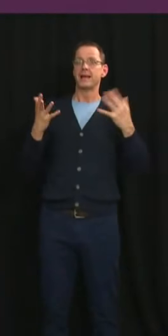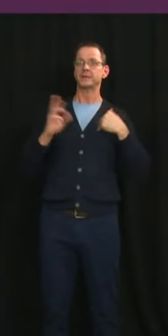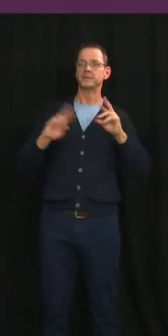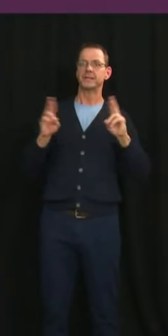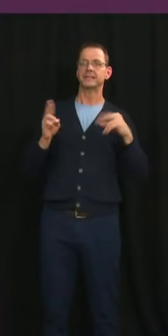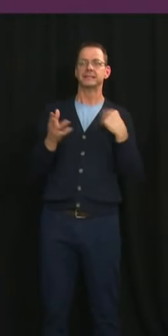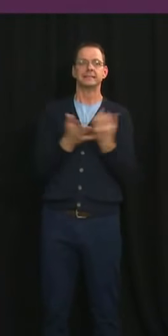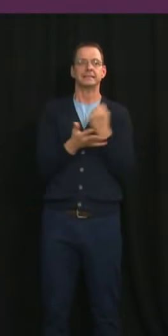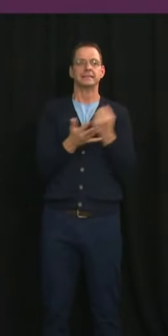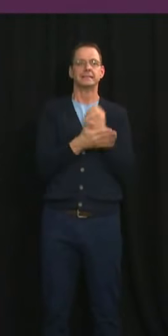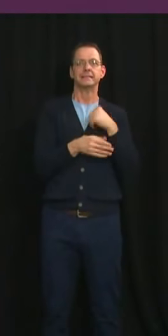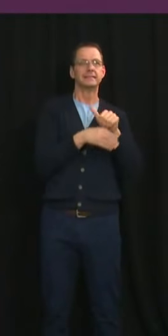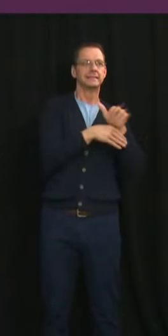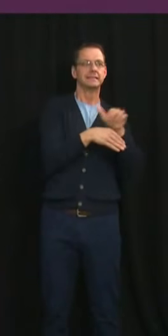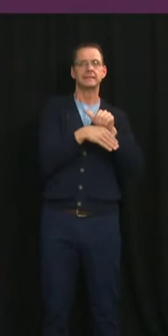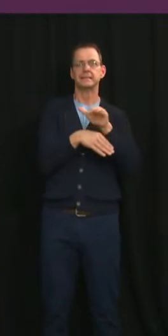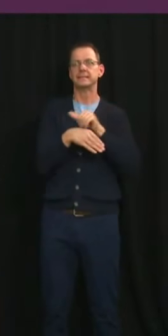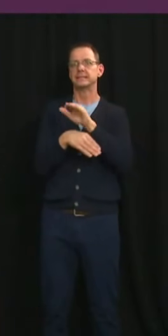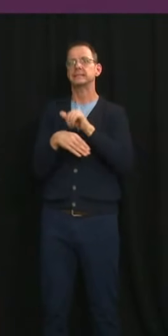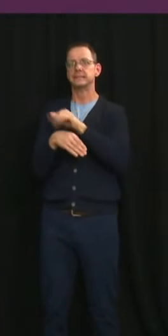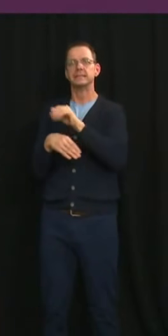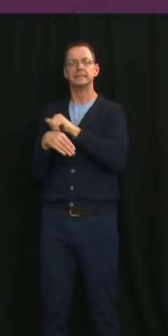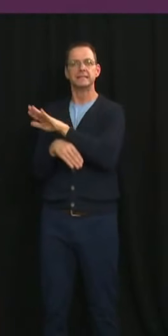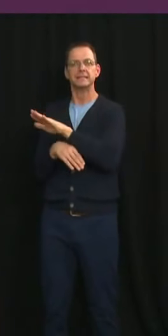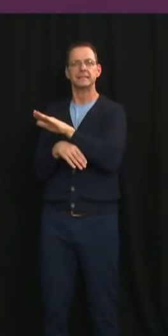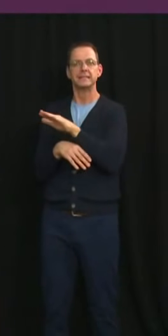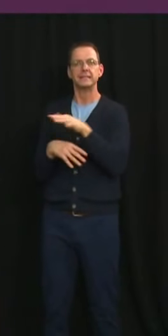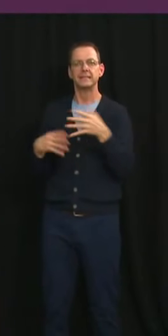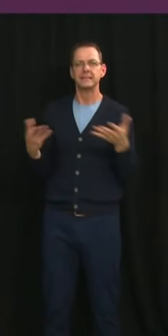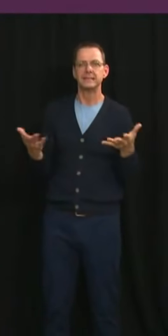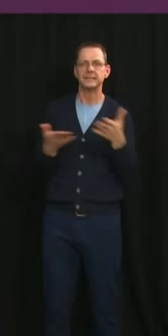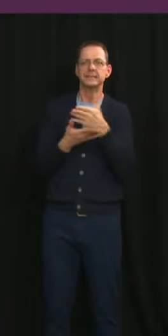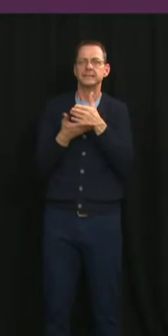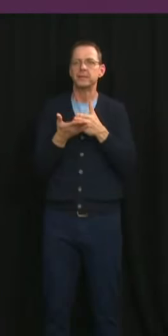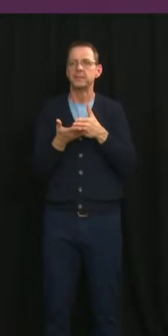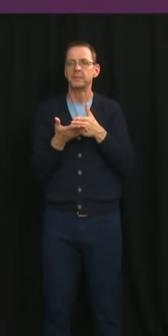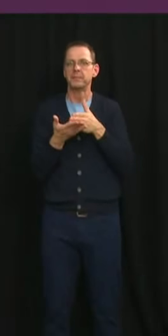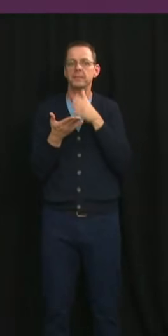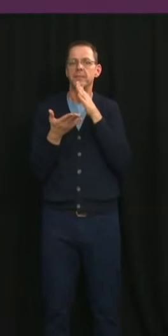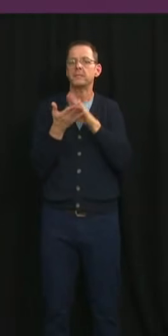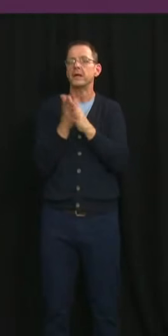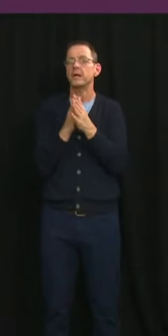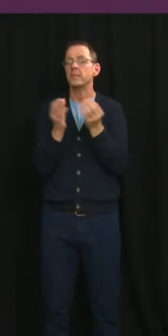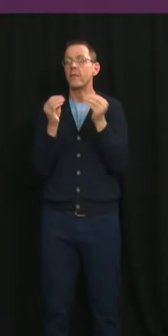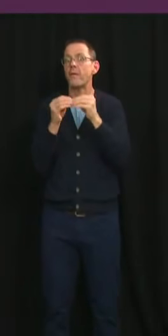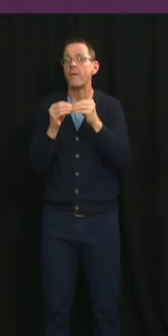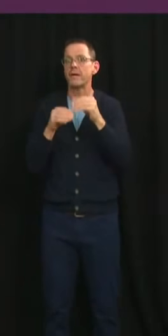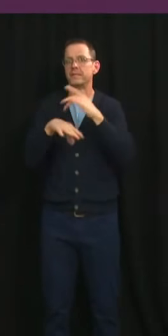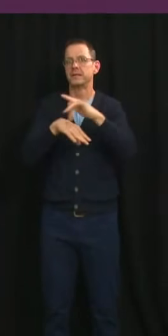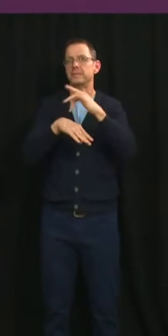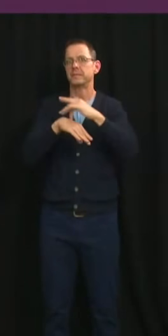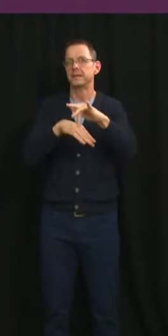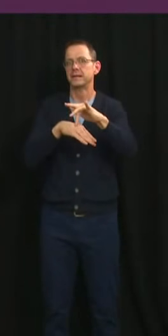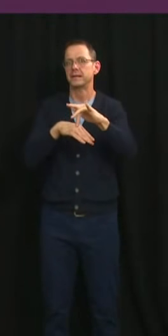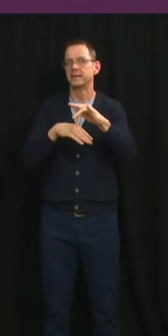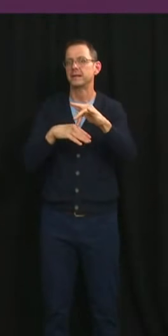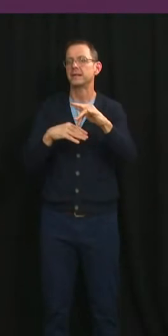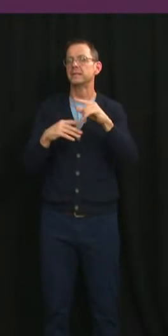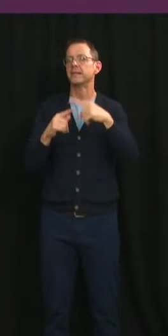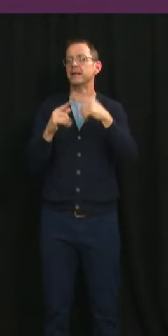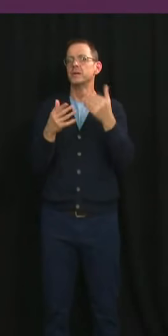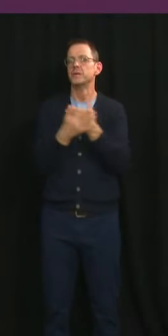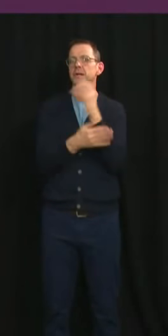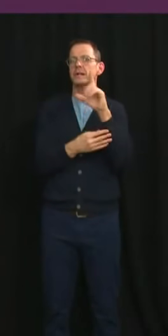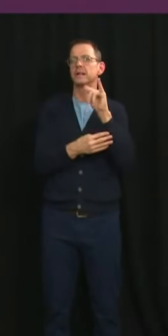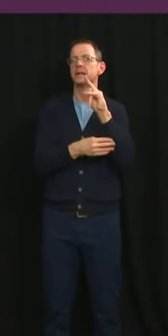also be making some of those available through our rapid flow-through clinics, which will be set up in several cities this Friday and